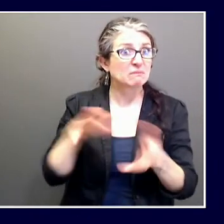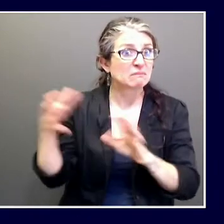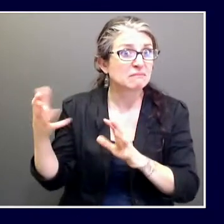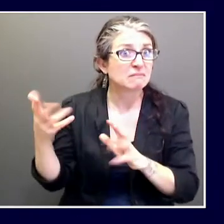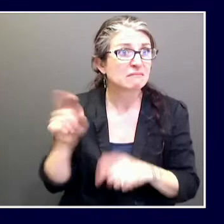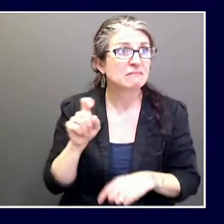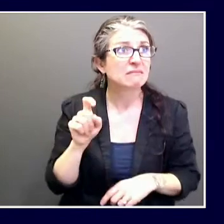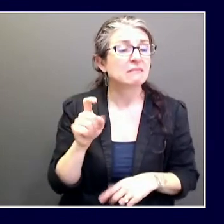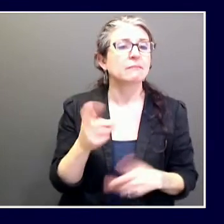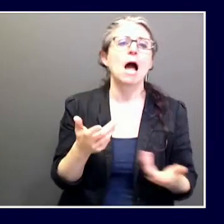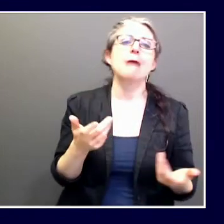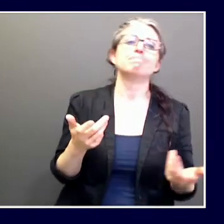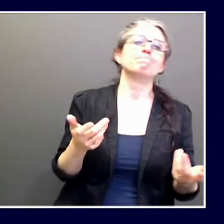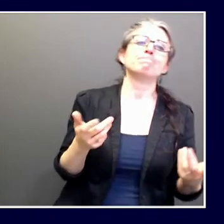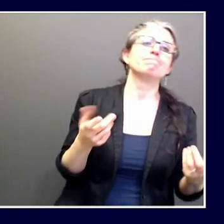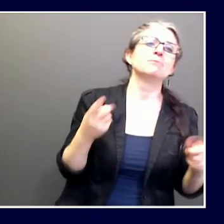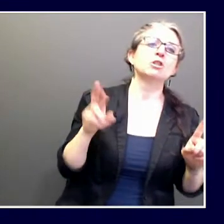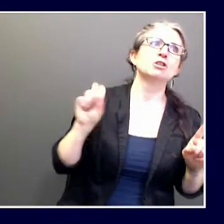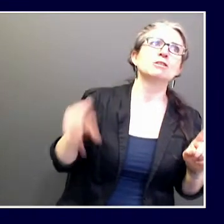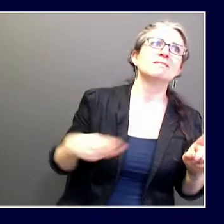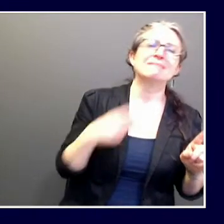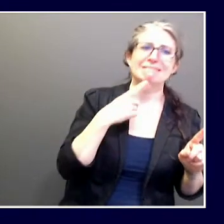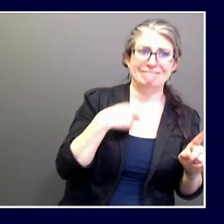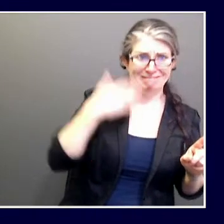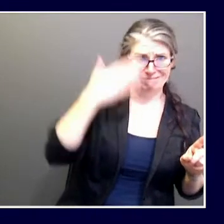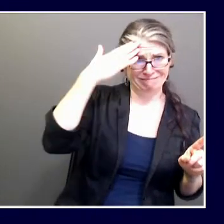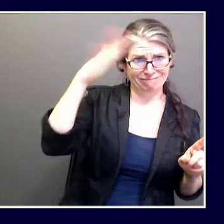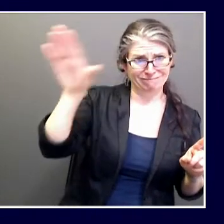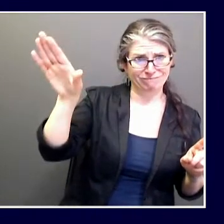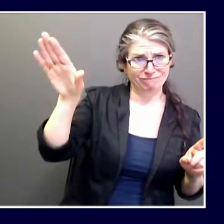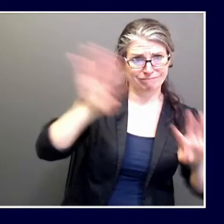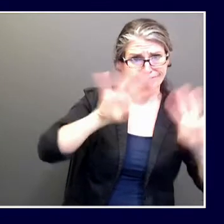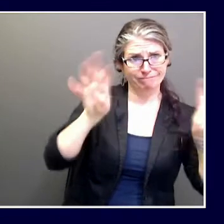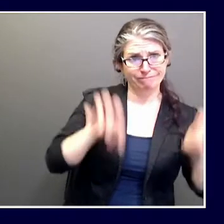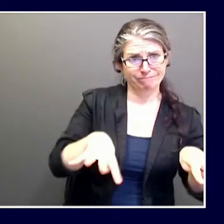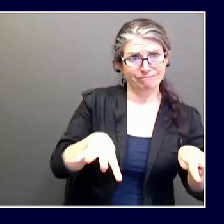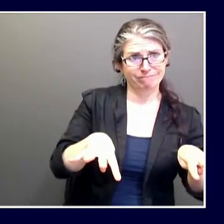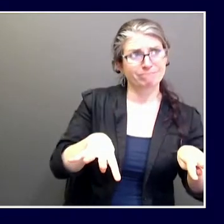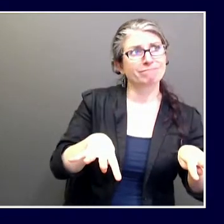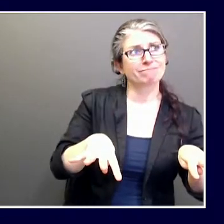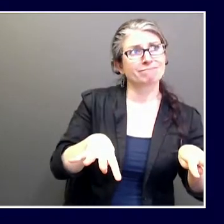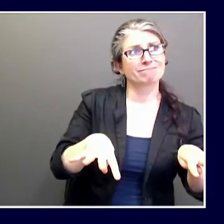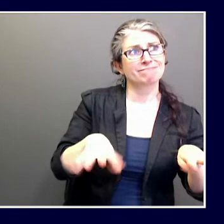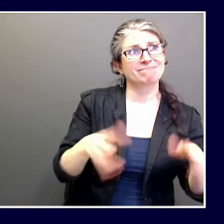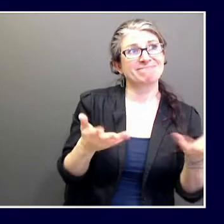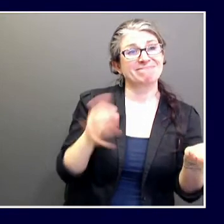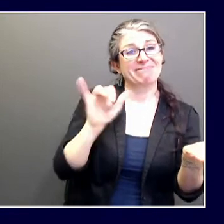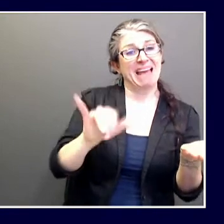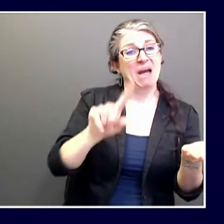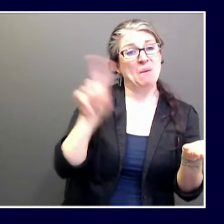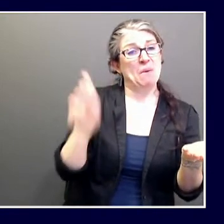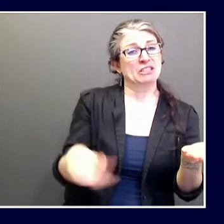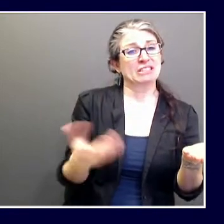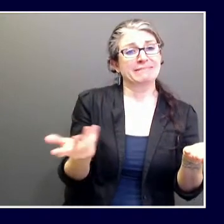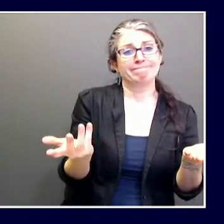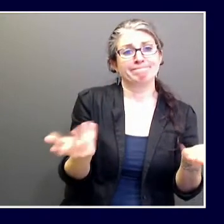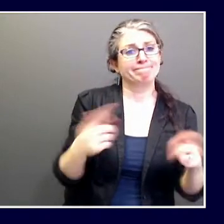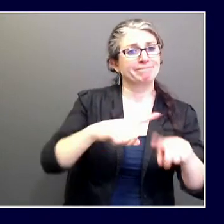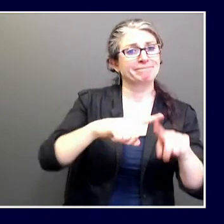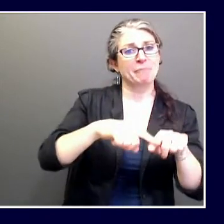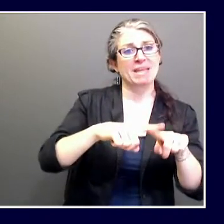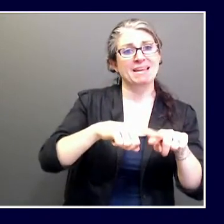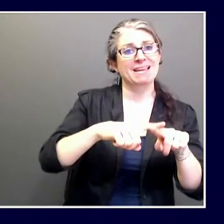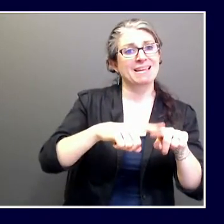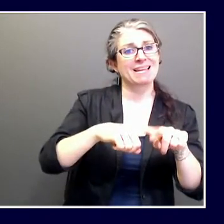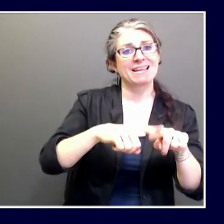yet. But then also the answers to those questions really do truly depend on what we know